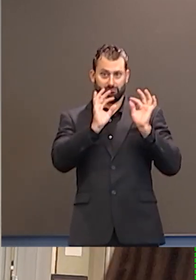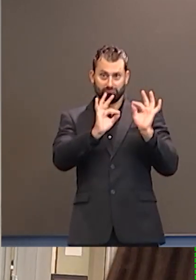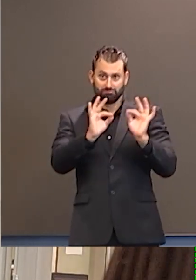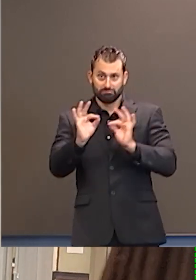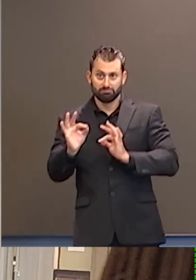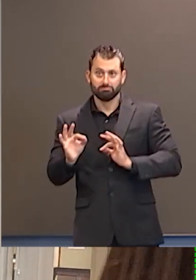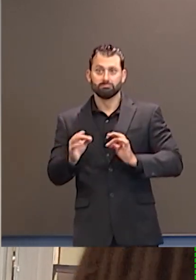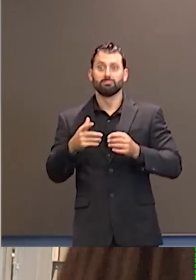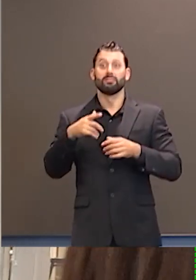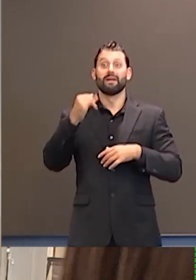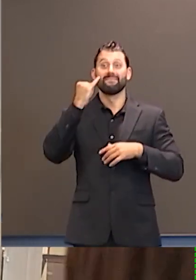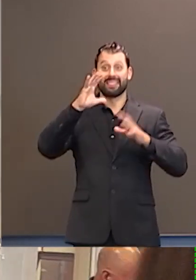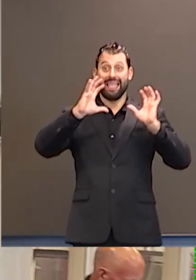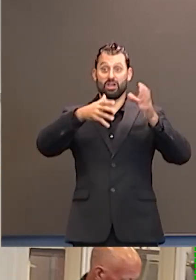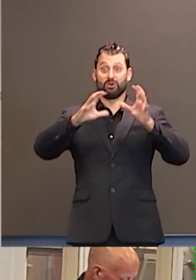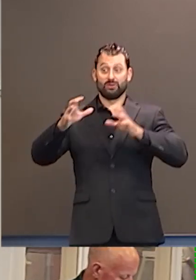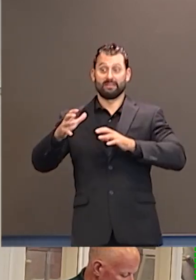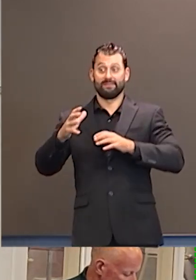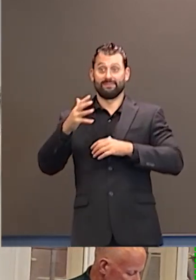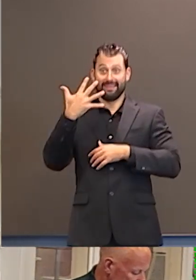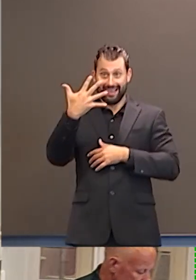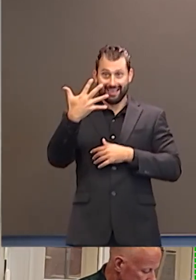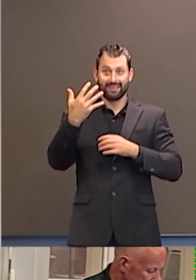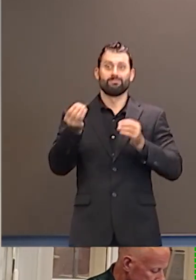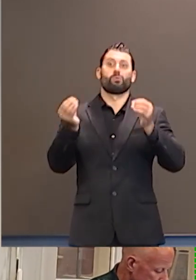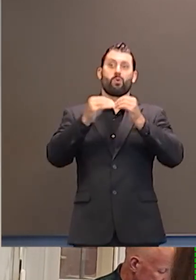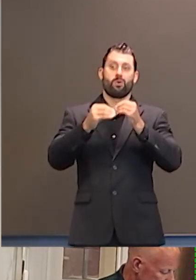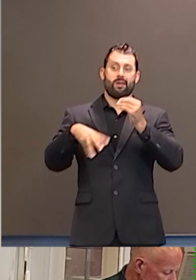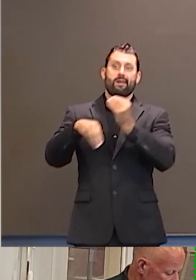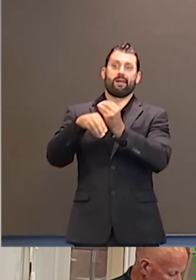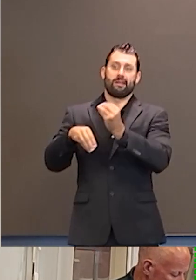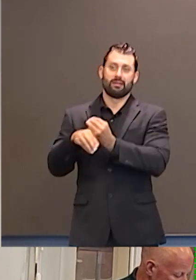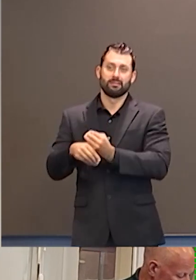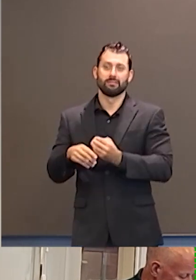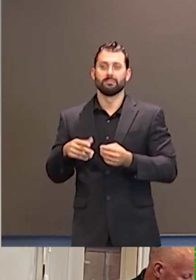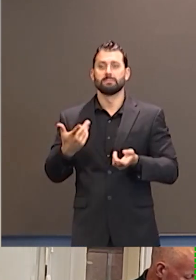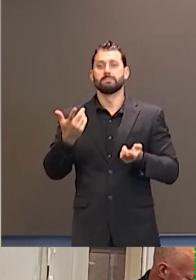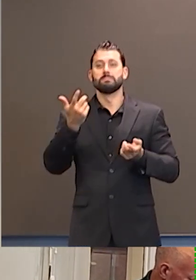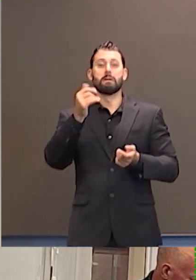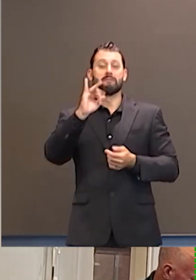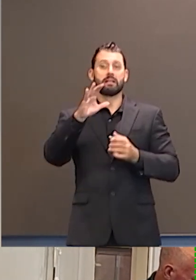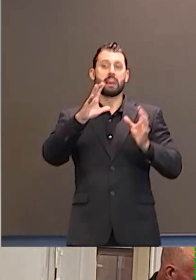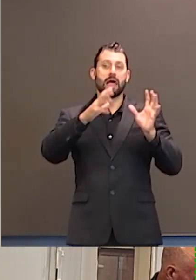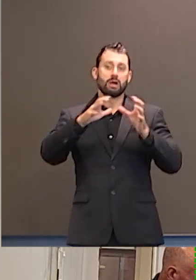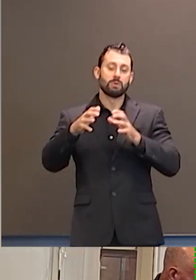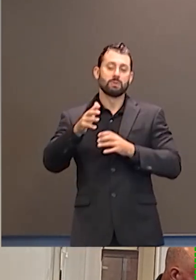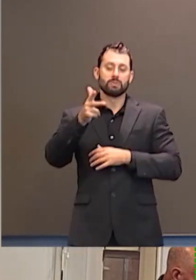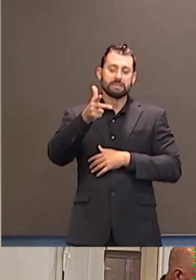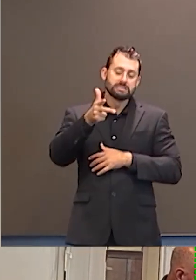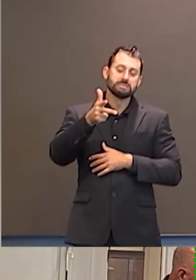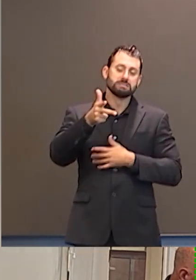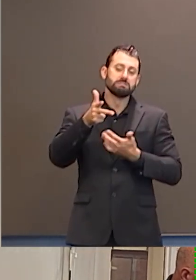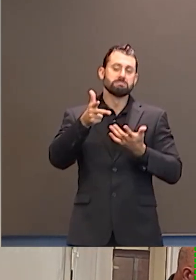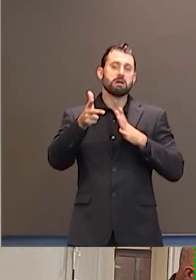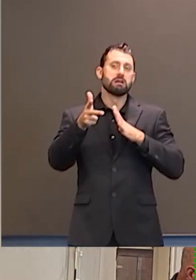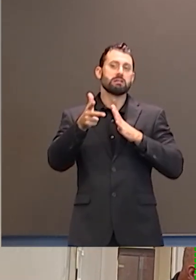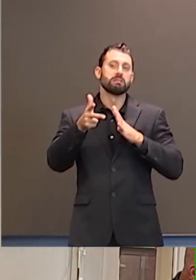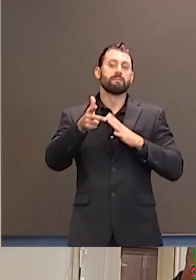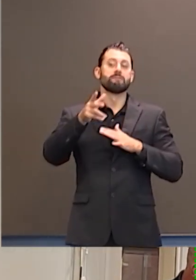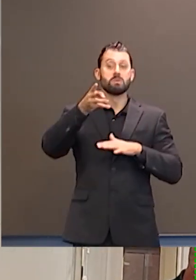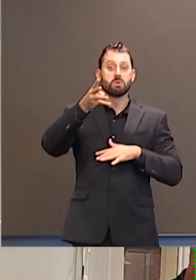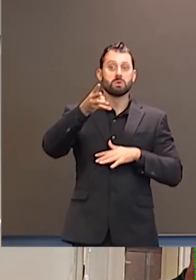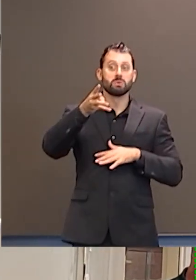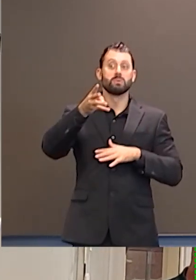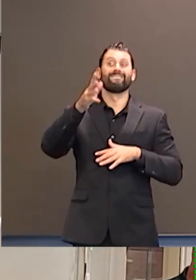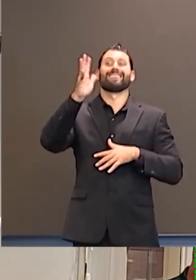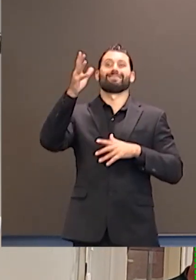uh whether we're doing a category three four five or even a less storm so we're making sure that we've got those shelters in place once we know